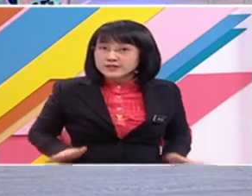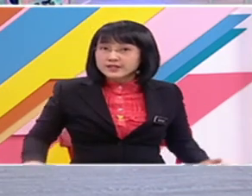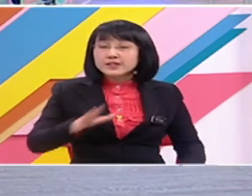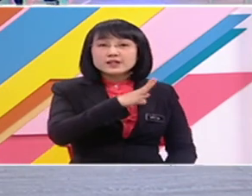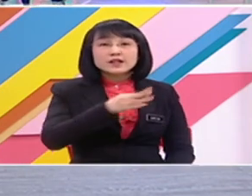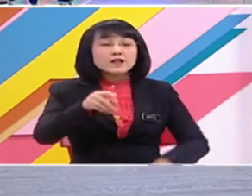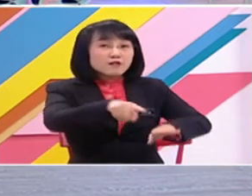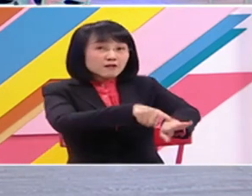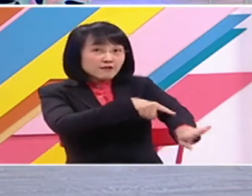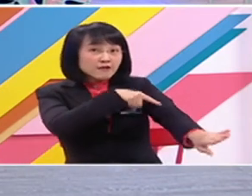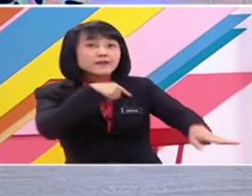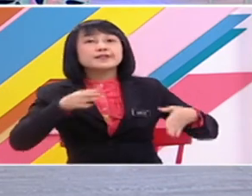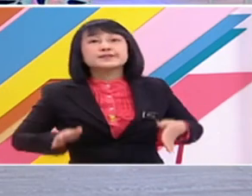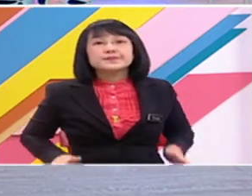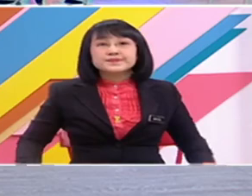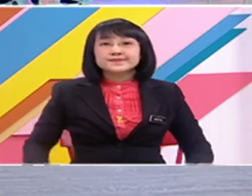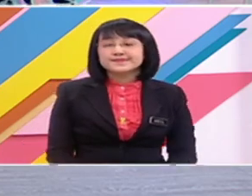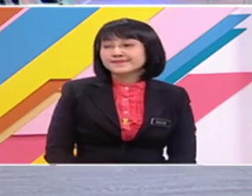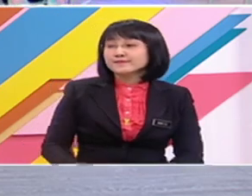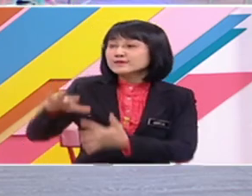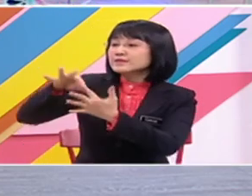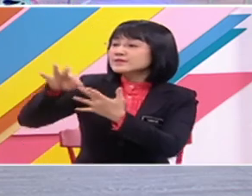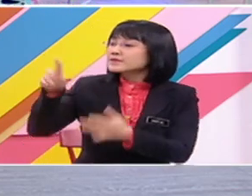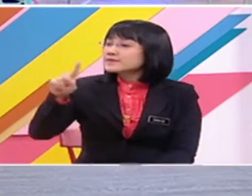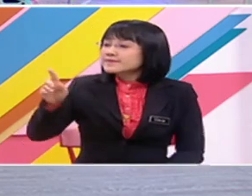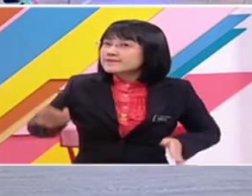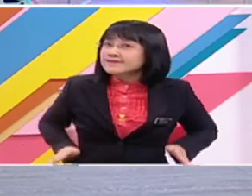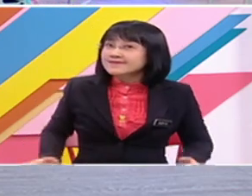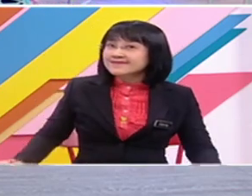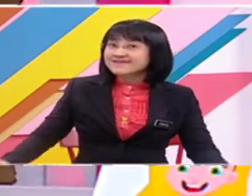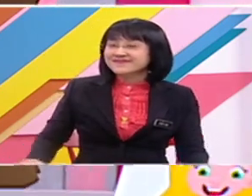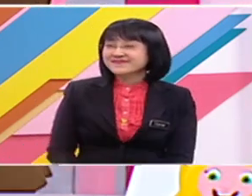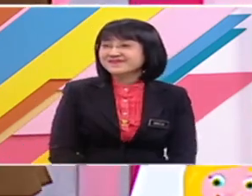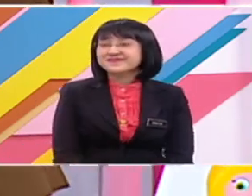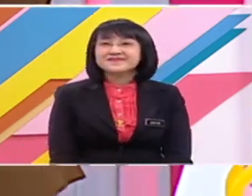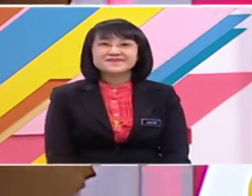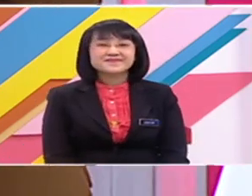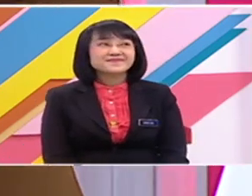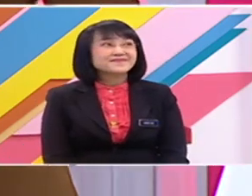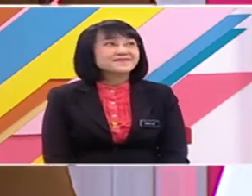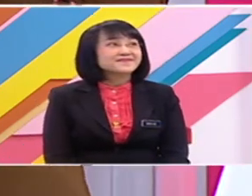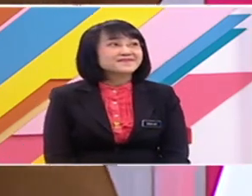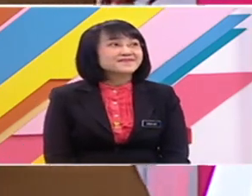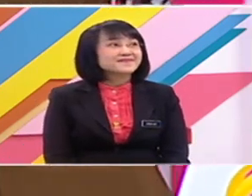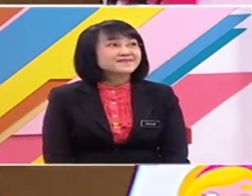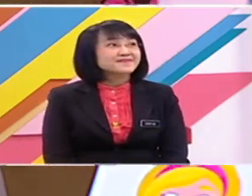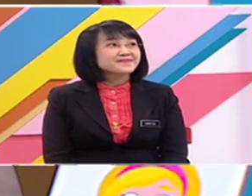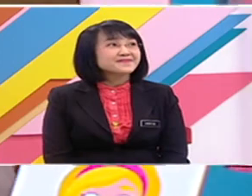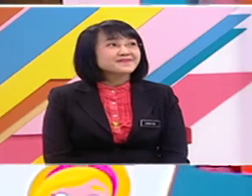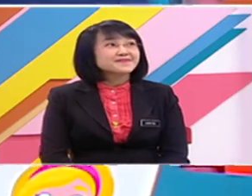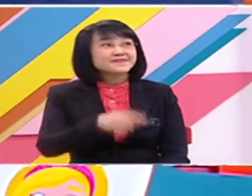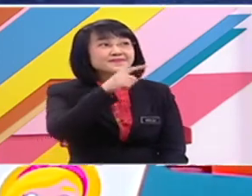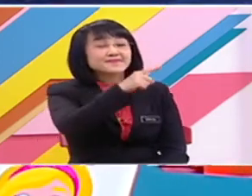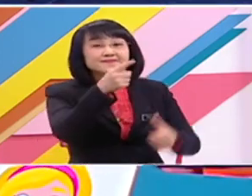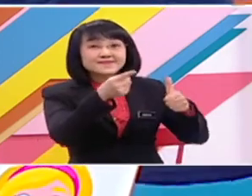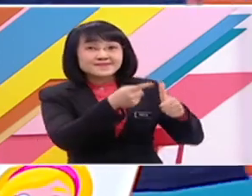over there. Yes. Let's pick one. Actually, we just have one, or we have two. A few here. So this is the